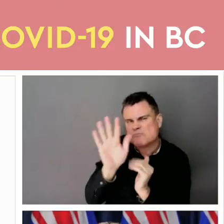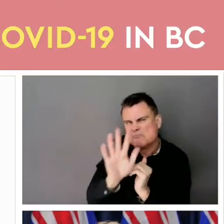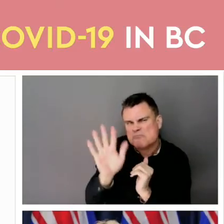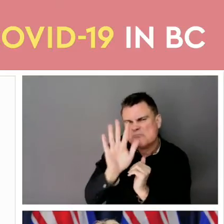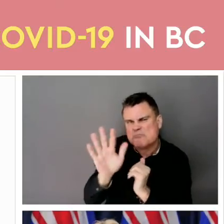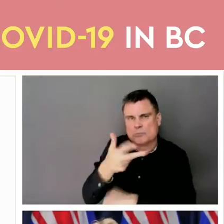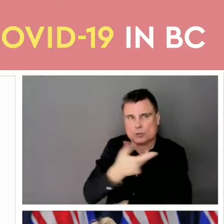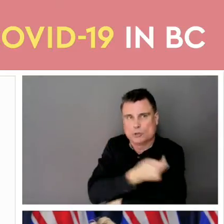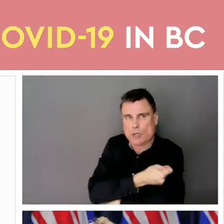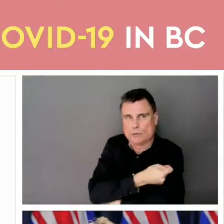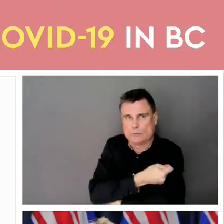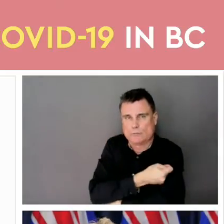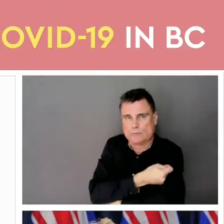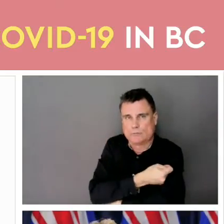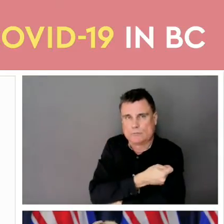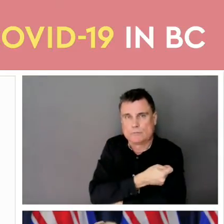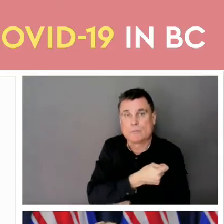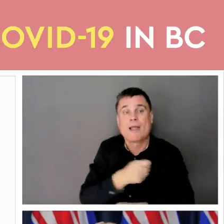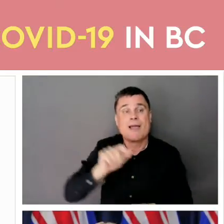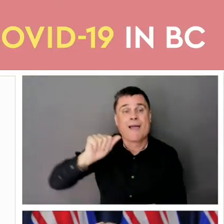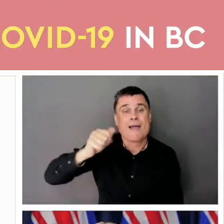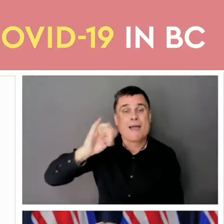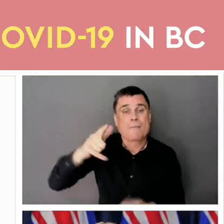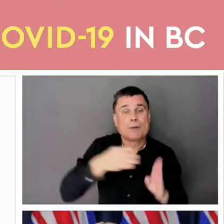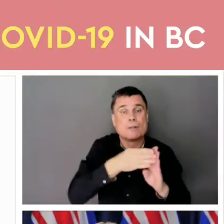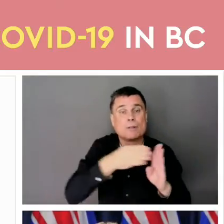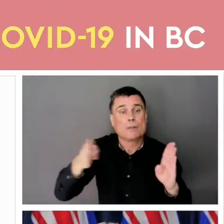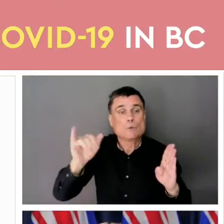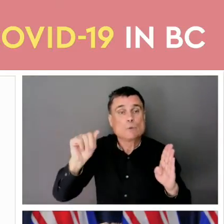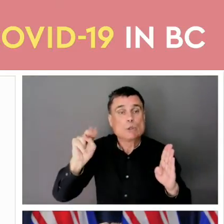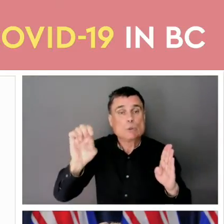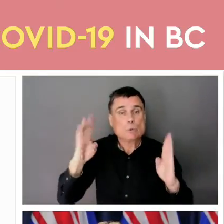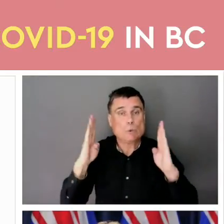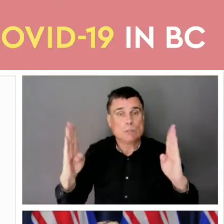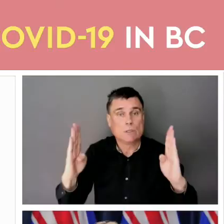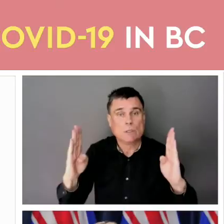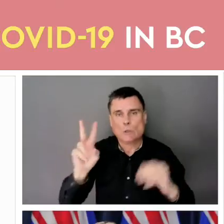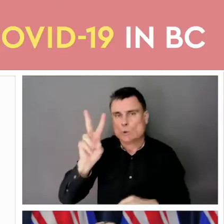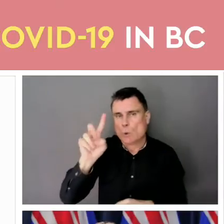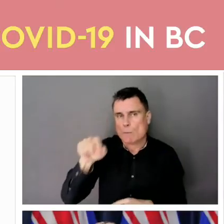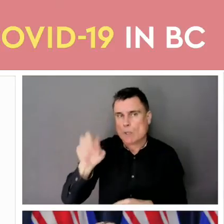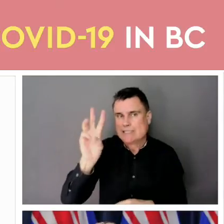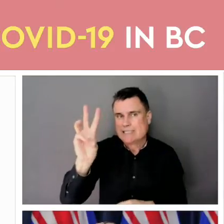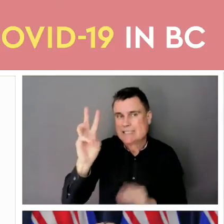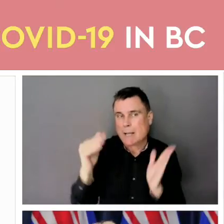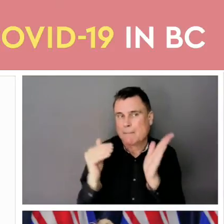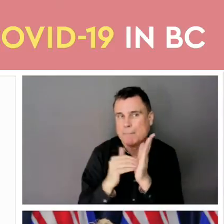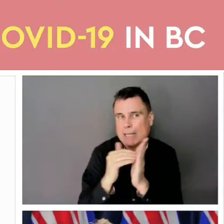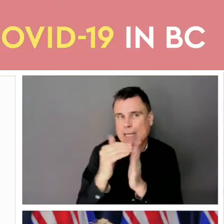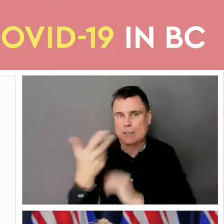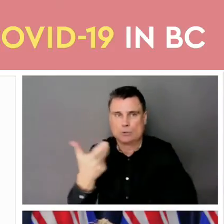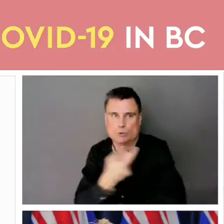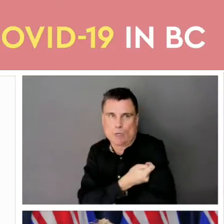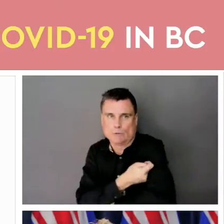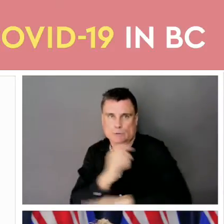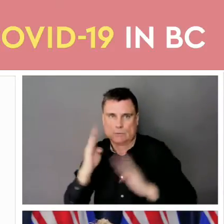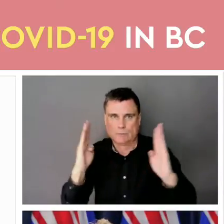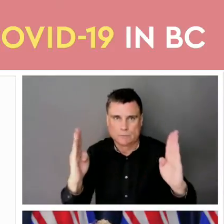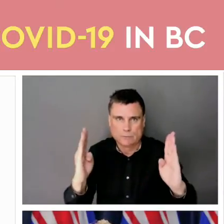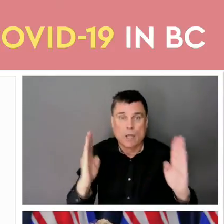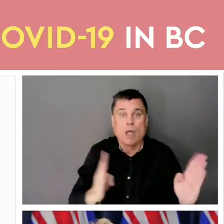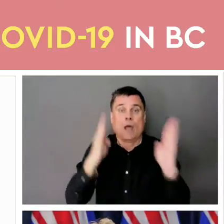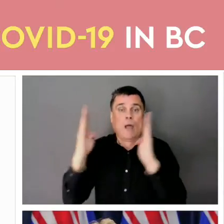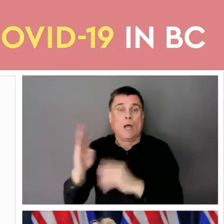of June, another 2.6 million doses. And finally, from June to September, about 6 million